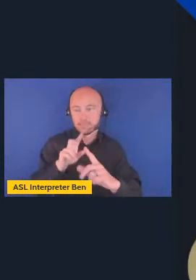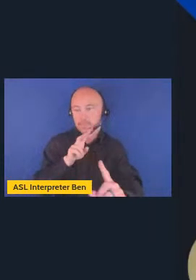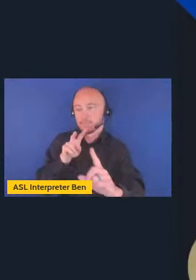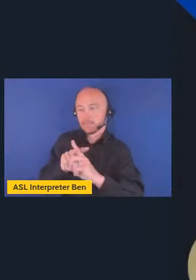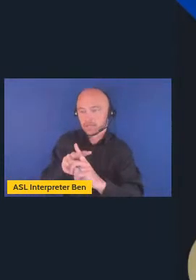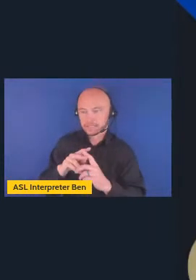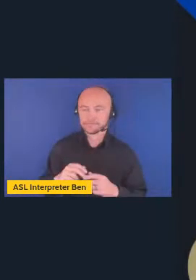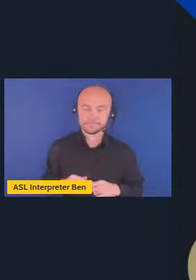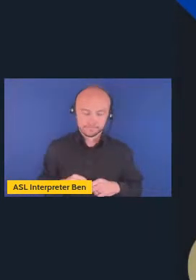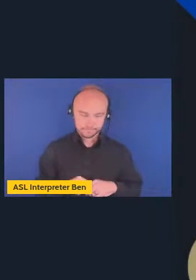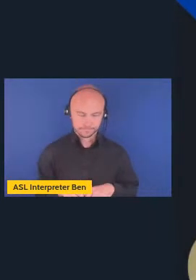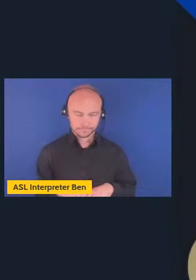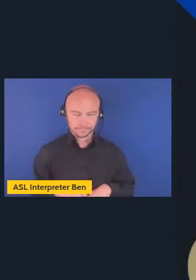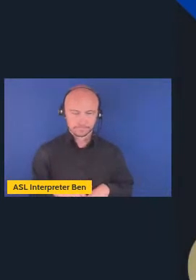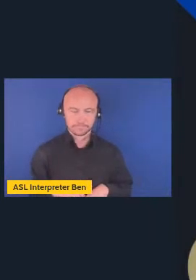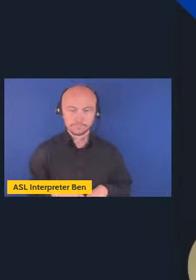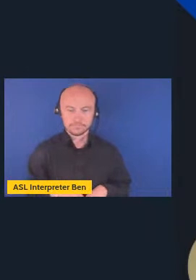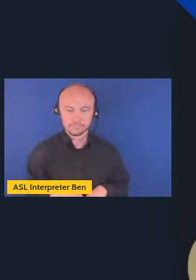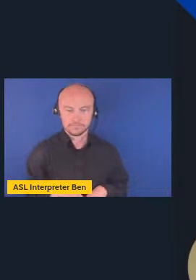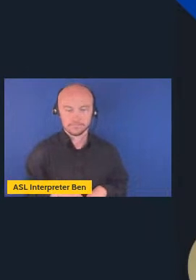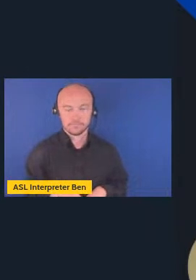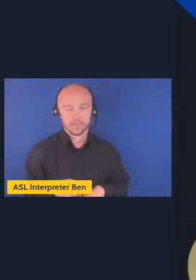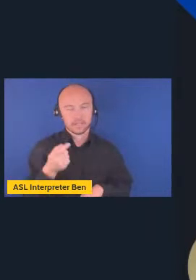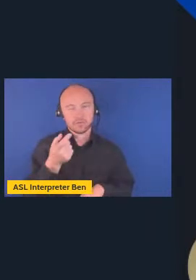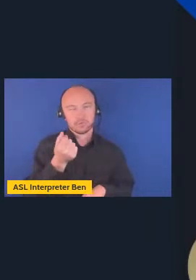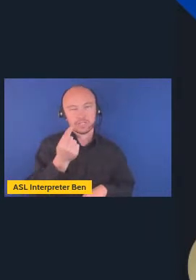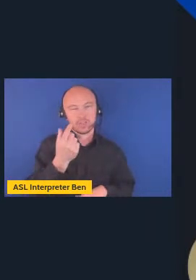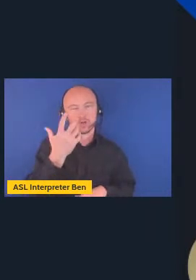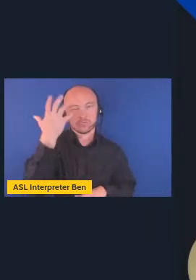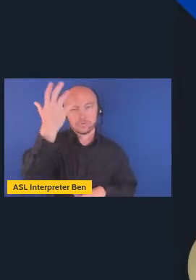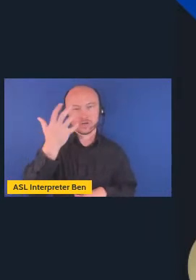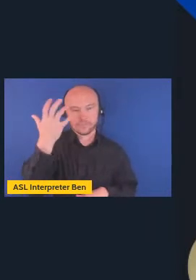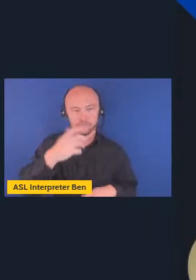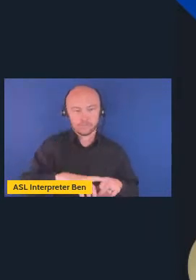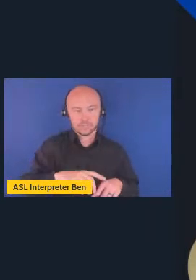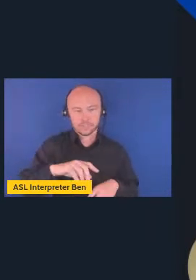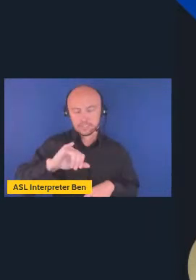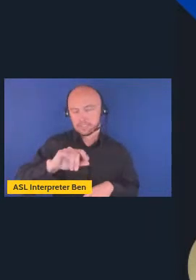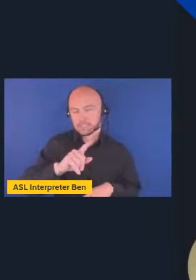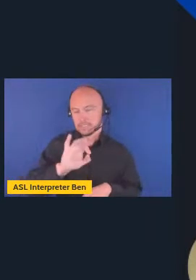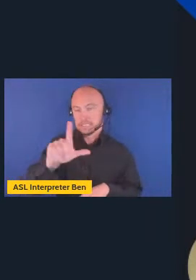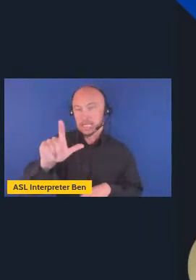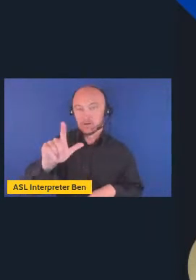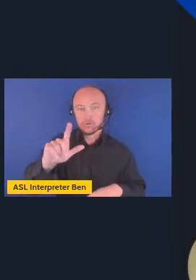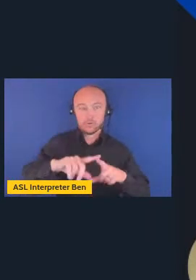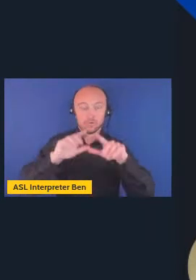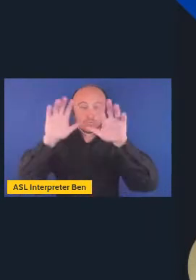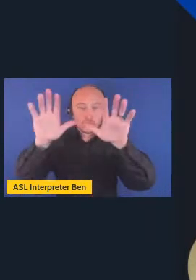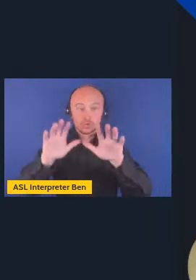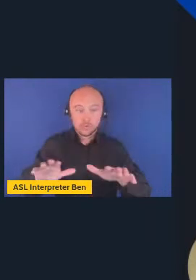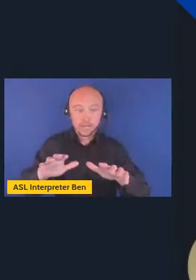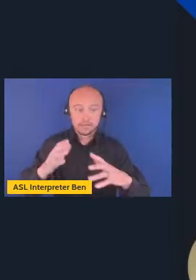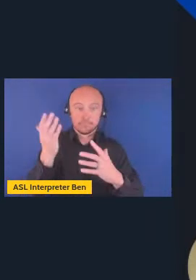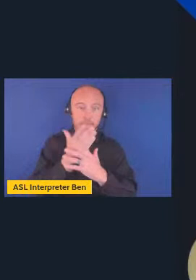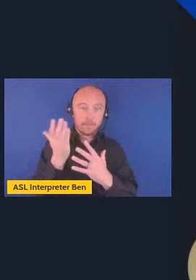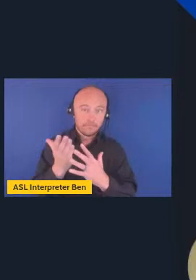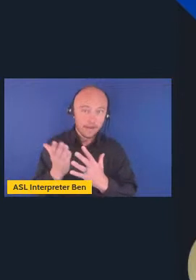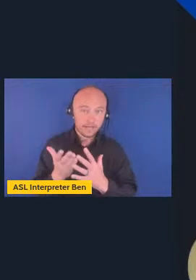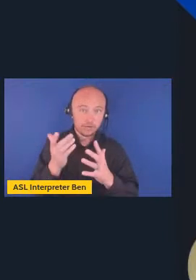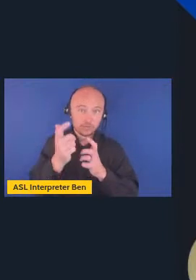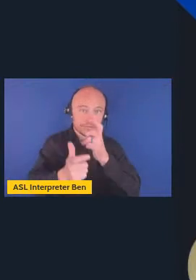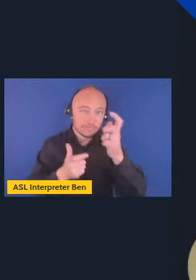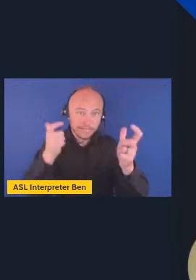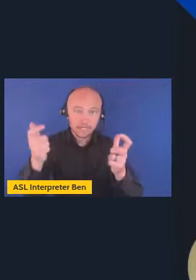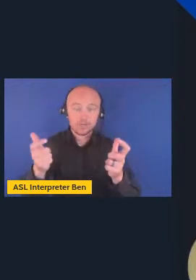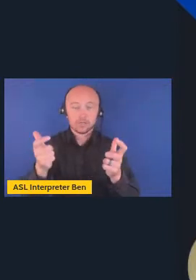So we found it a little confusing, and YAML is great, but as the file got bigger and as we were